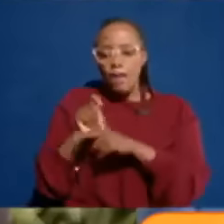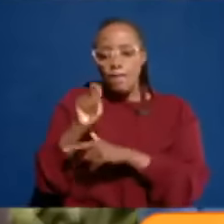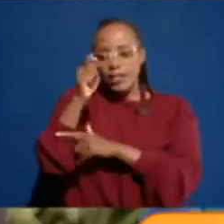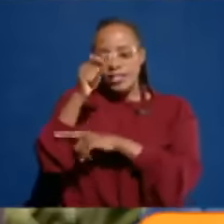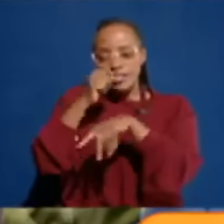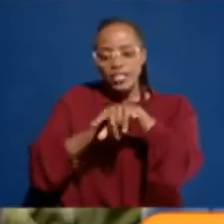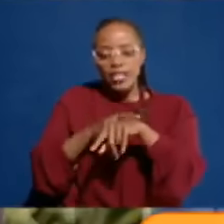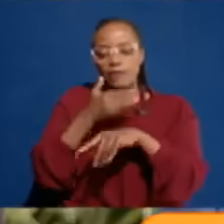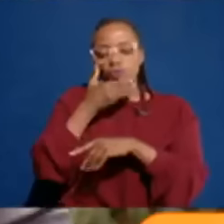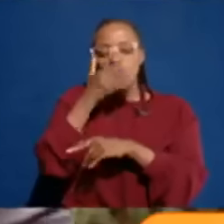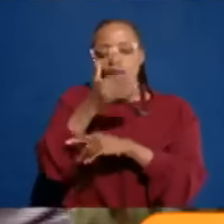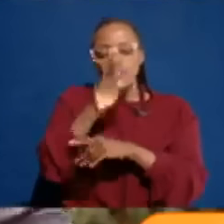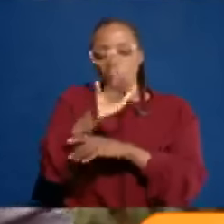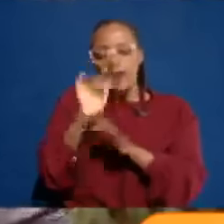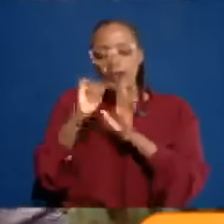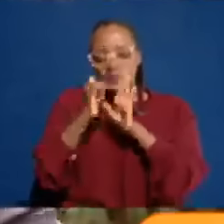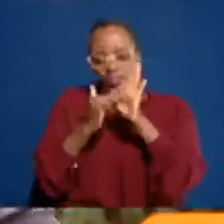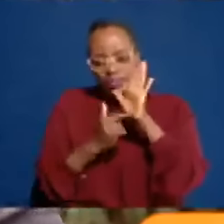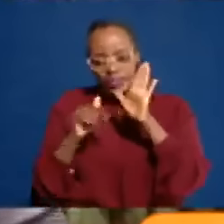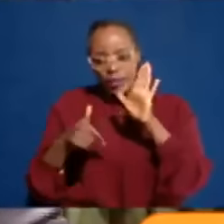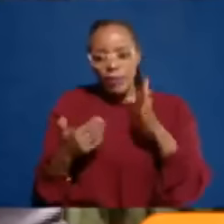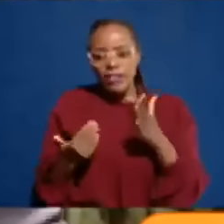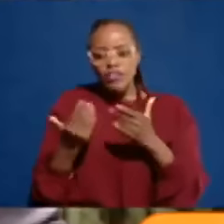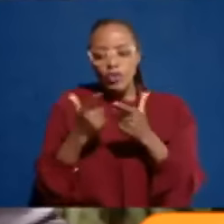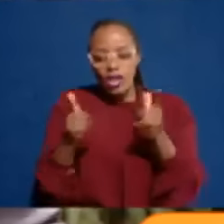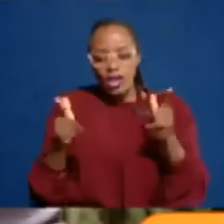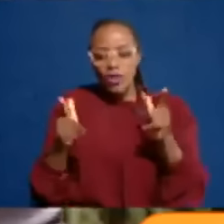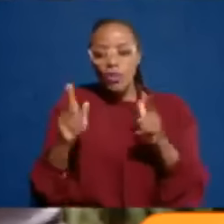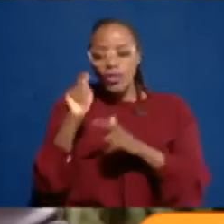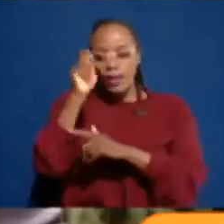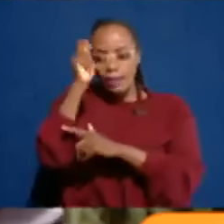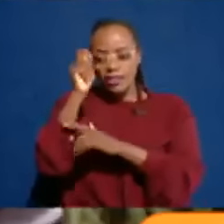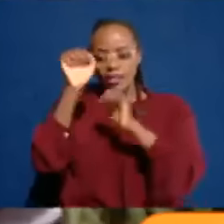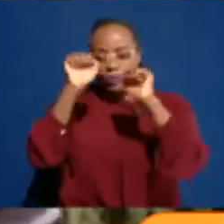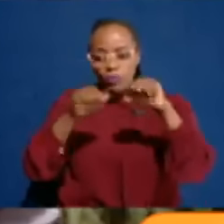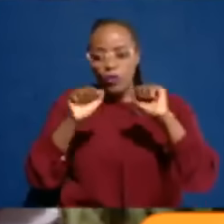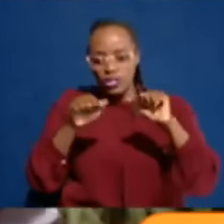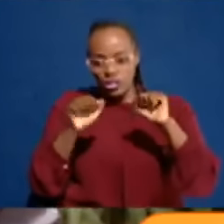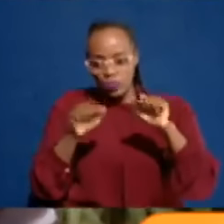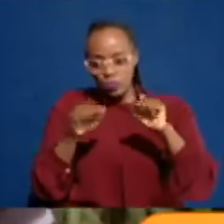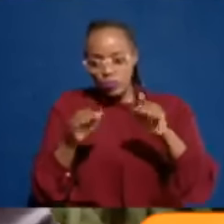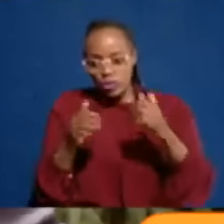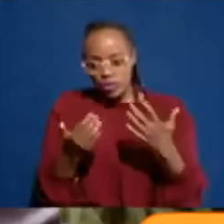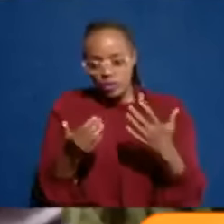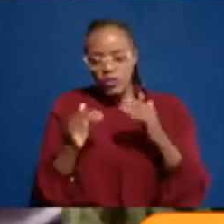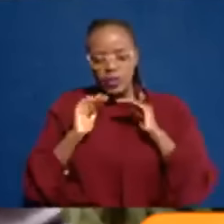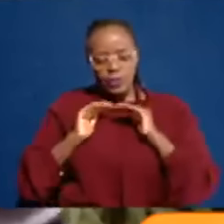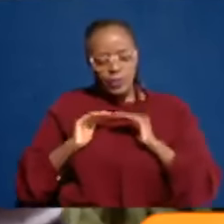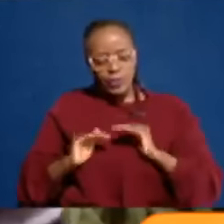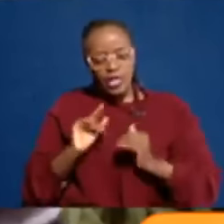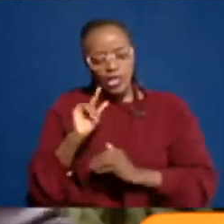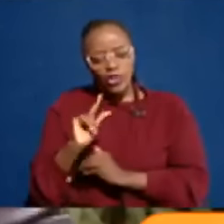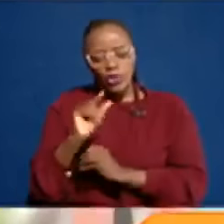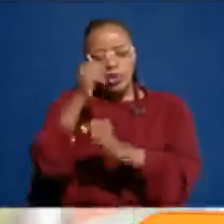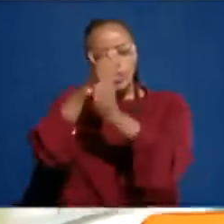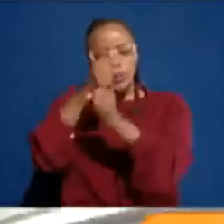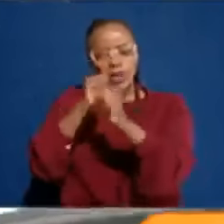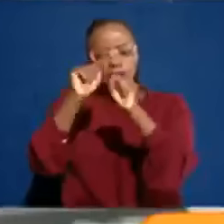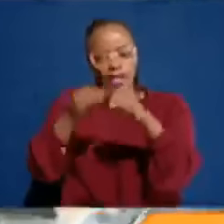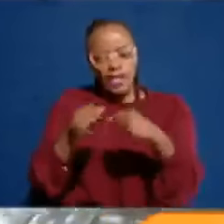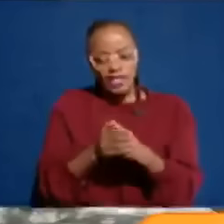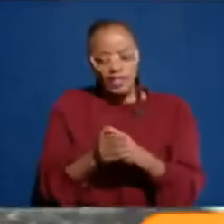to respond to their demands. Mpe nafasi rais sasa aweze ku pumua ili aweze kufanya kazi.